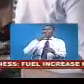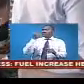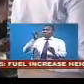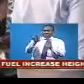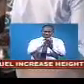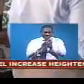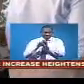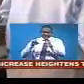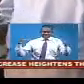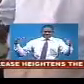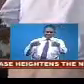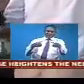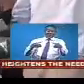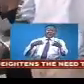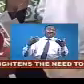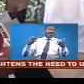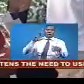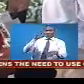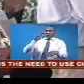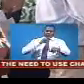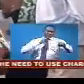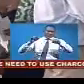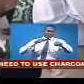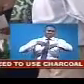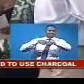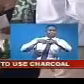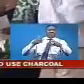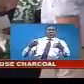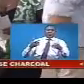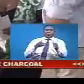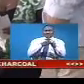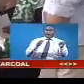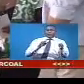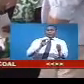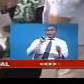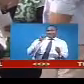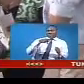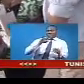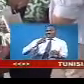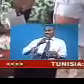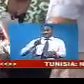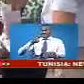16 best players will then clash in the grand finale at the Accra Sports Stadium in between April 2nd and the 6th.